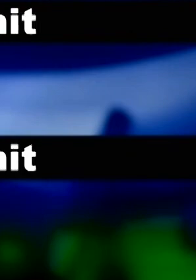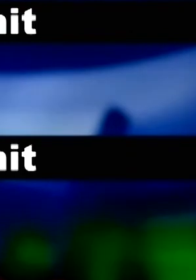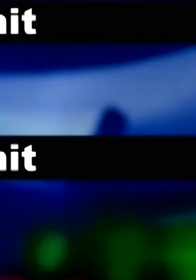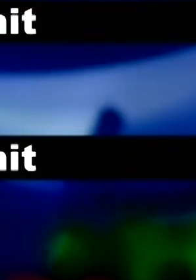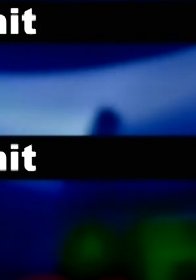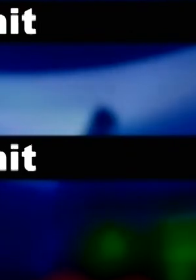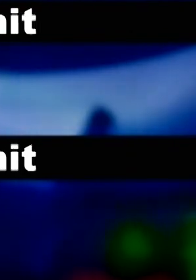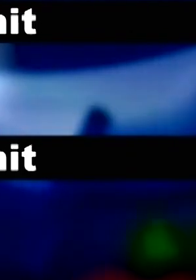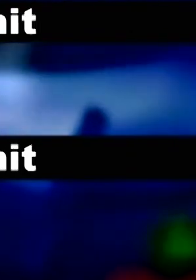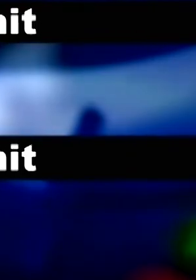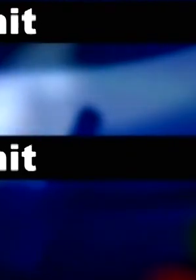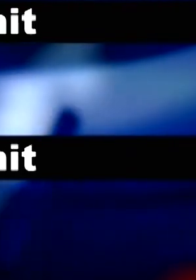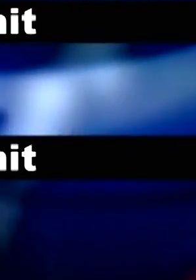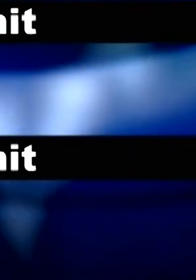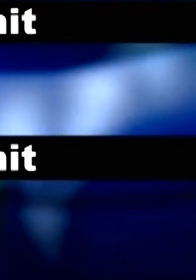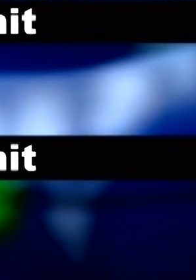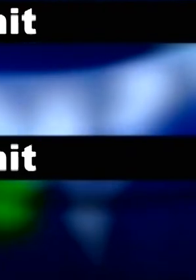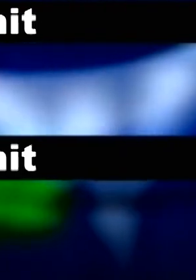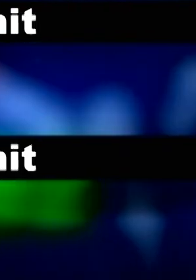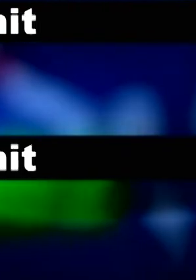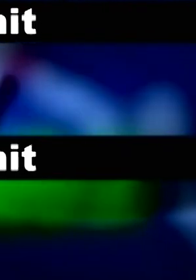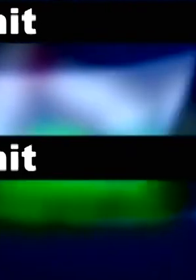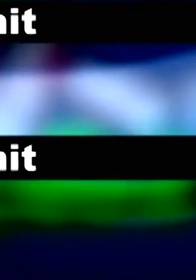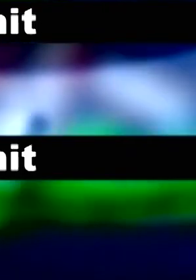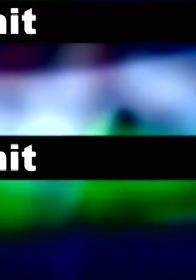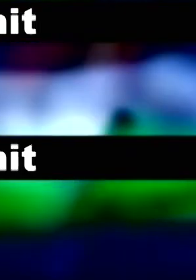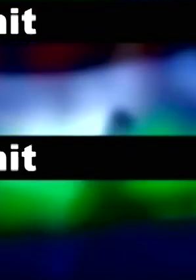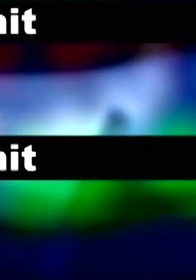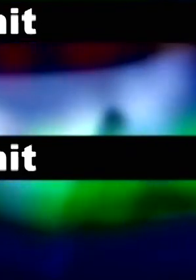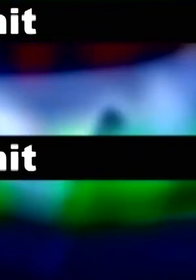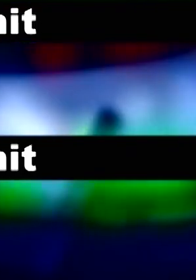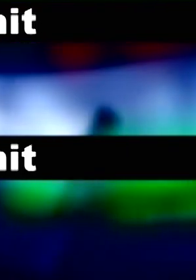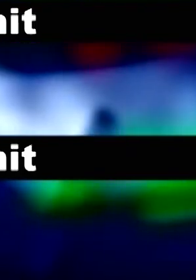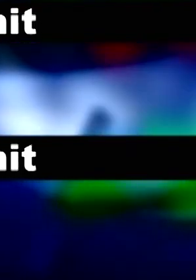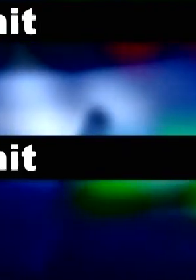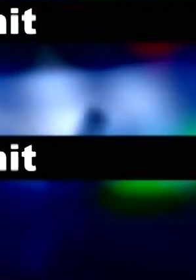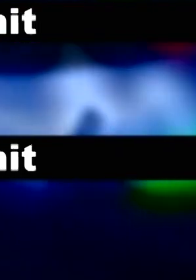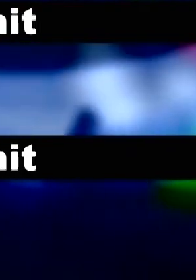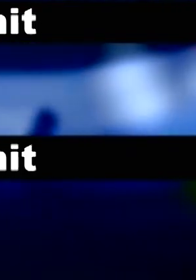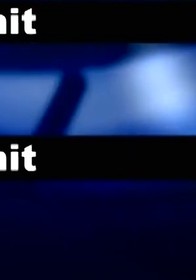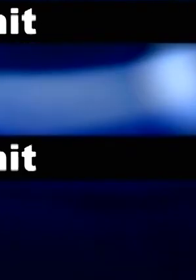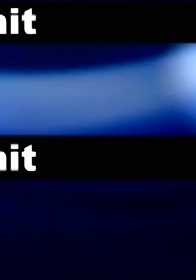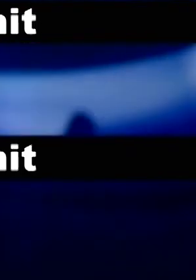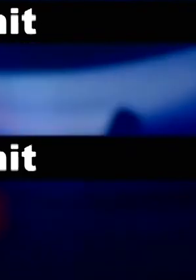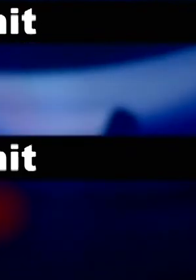10,150 shares at $4.35 each.